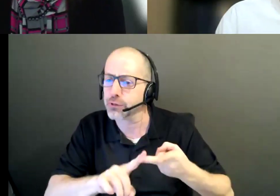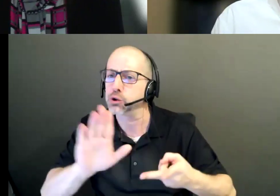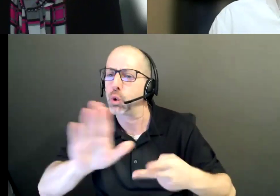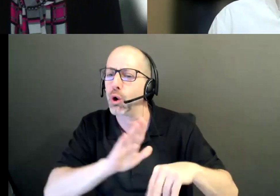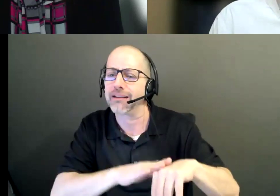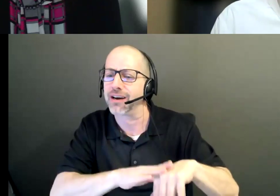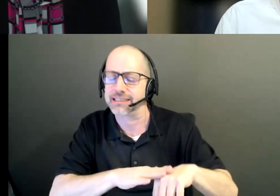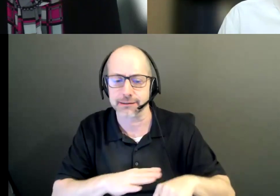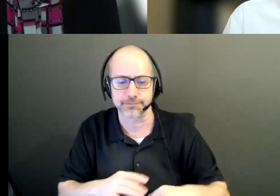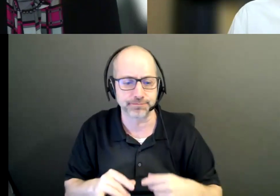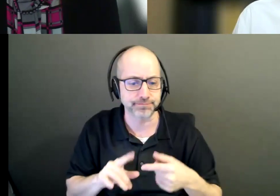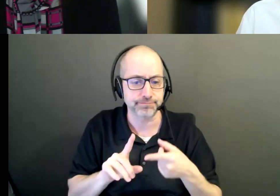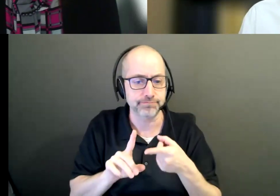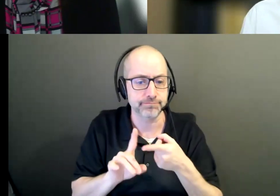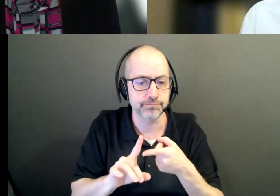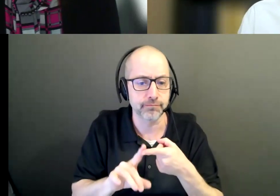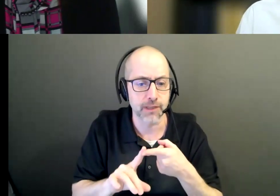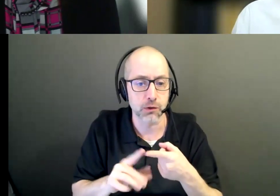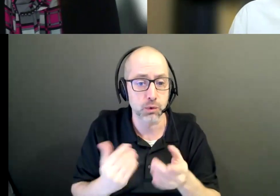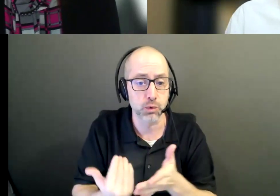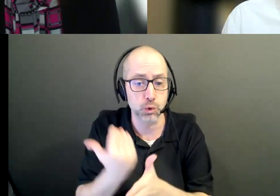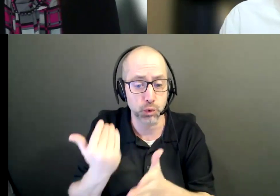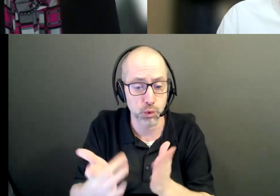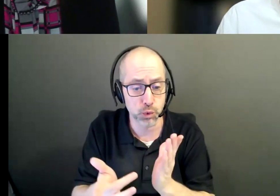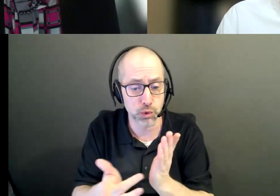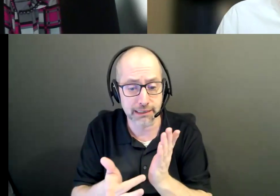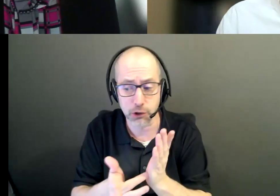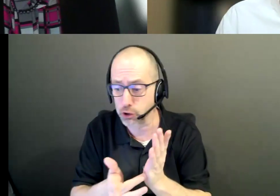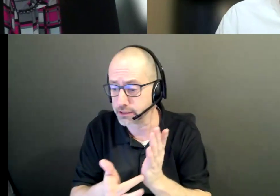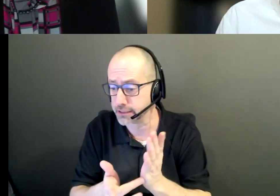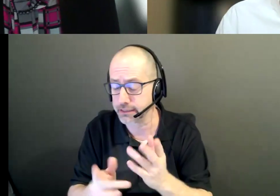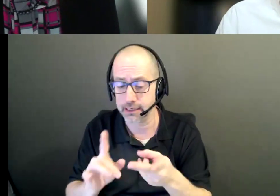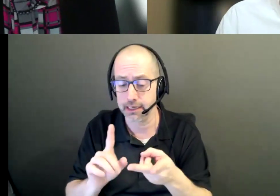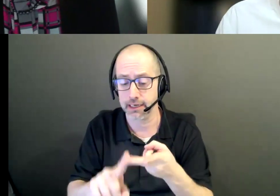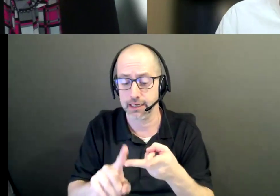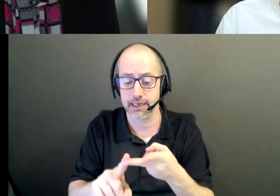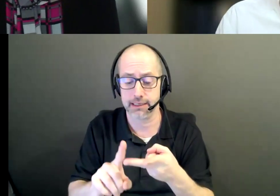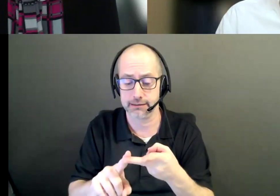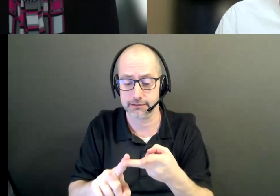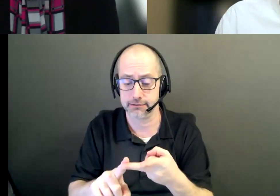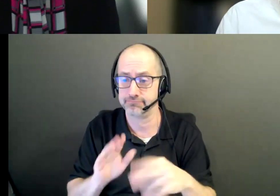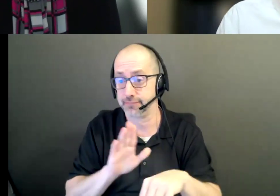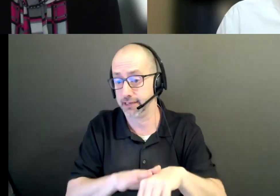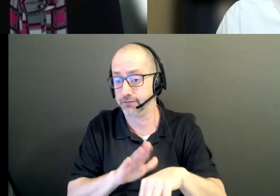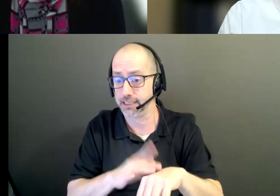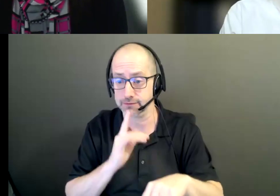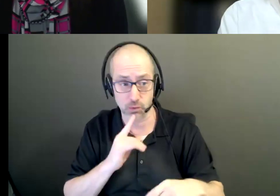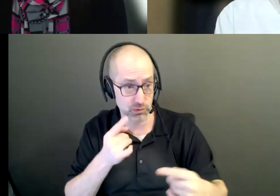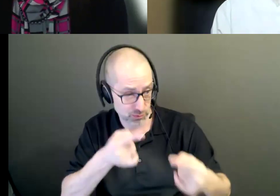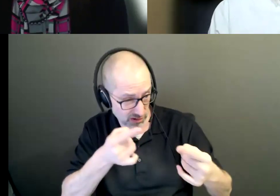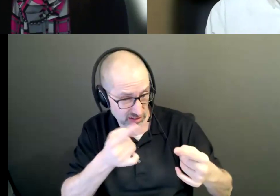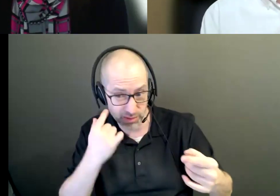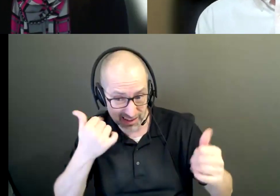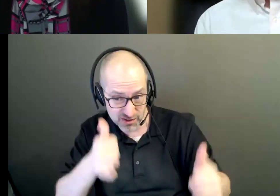So the one is what new technology that would be helpful, and the other one is the advice that someone who may be struggling with their hearing loss. Okay.